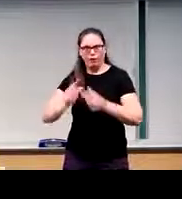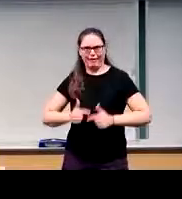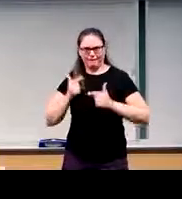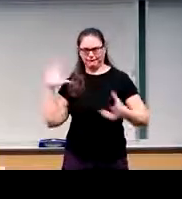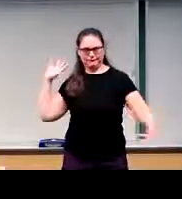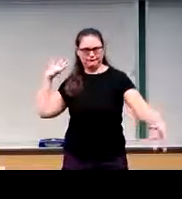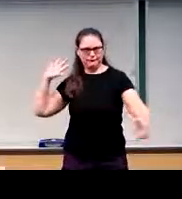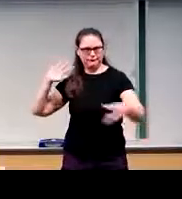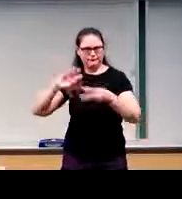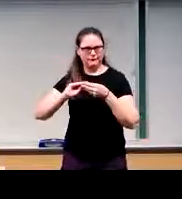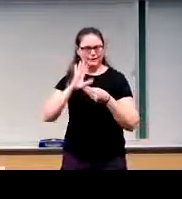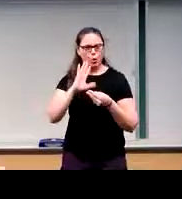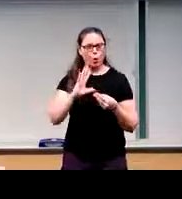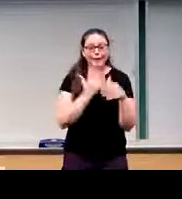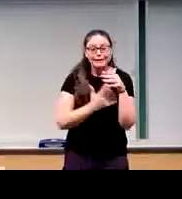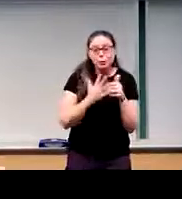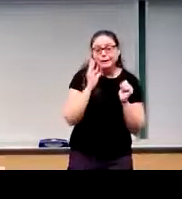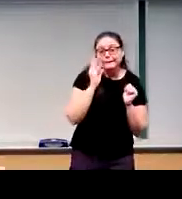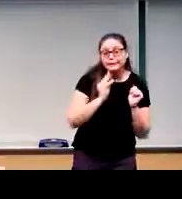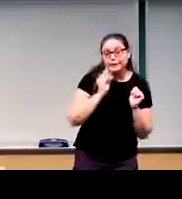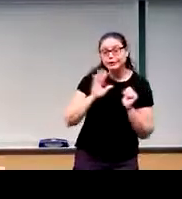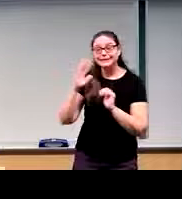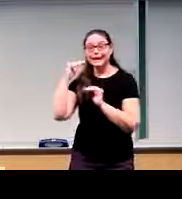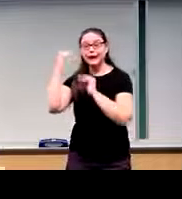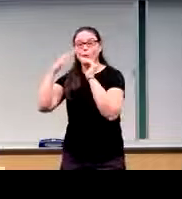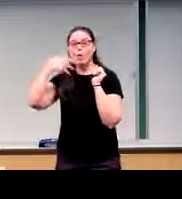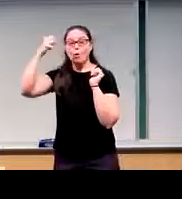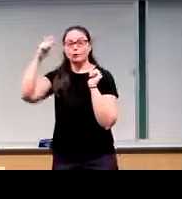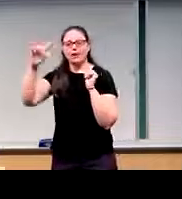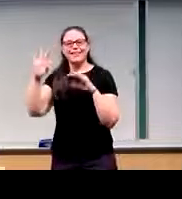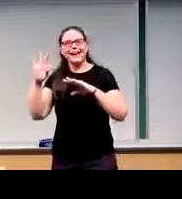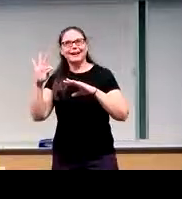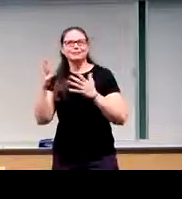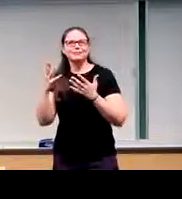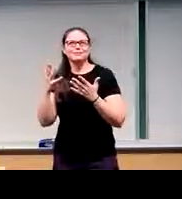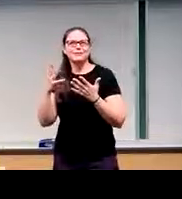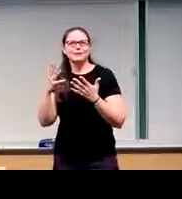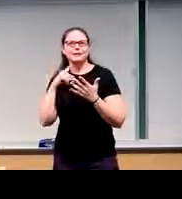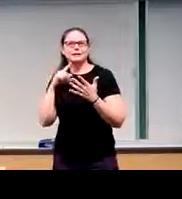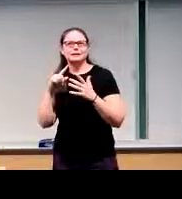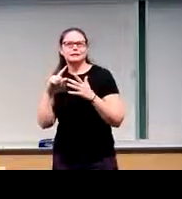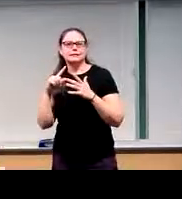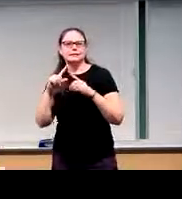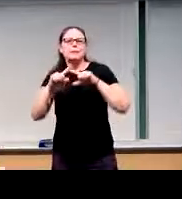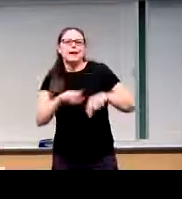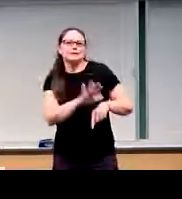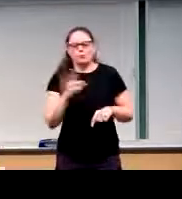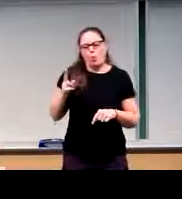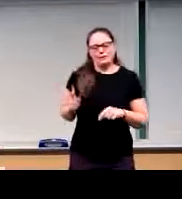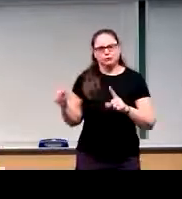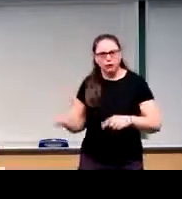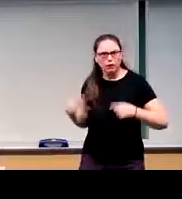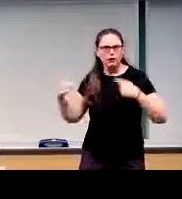which social experiences in older adulthood are a function of relational histories over the life